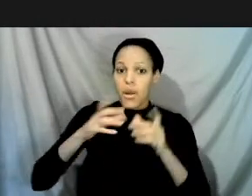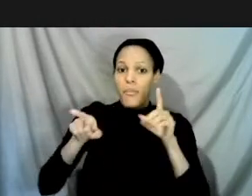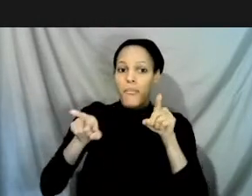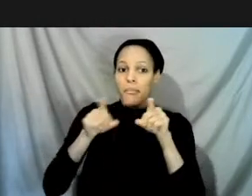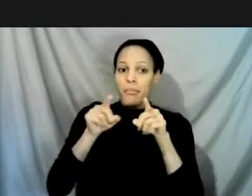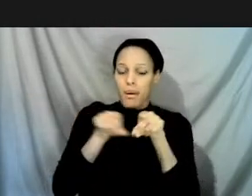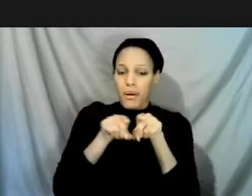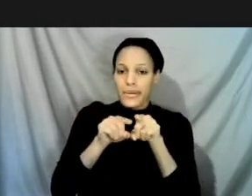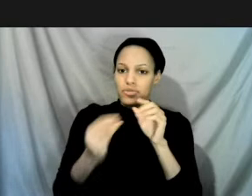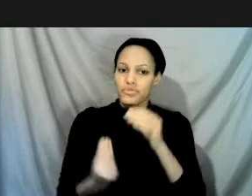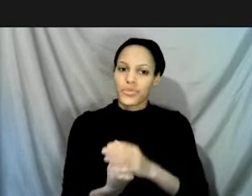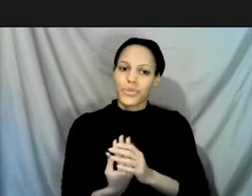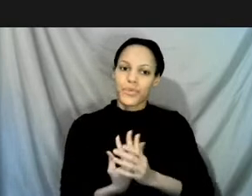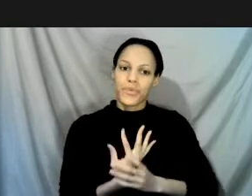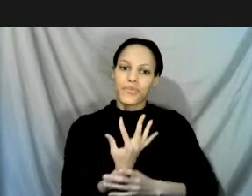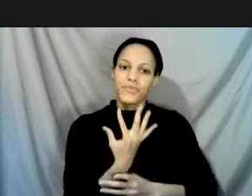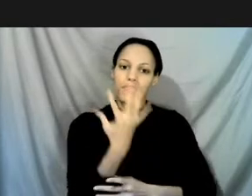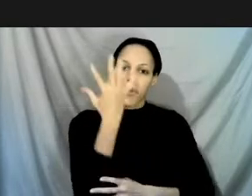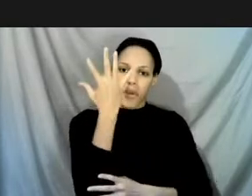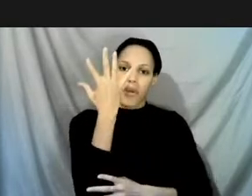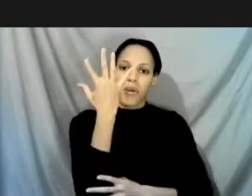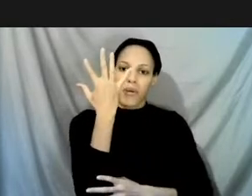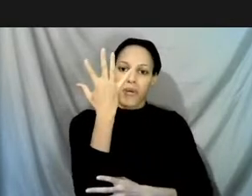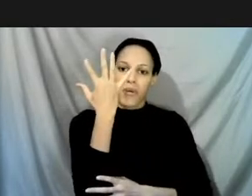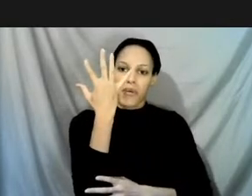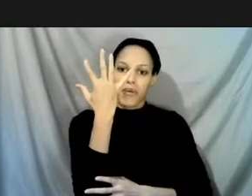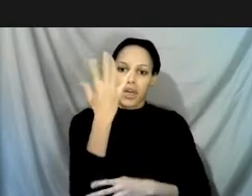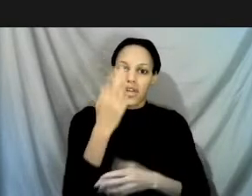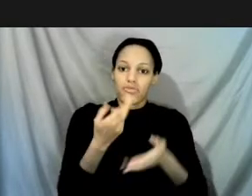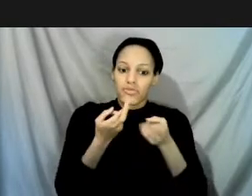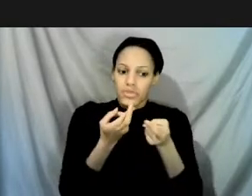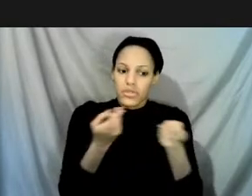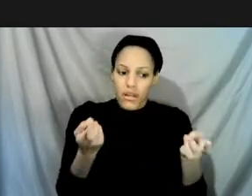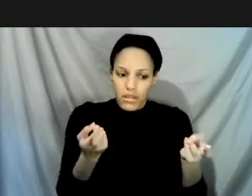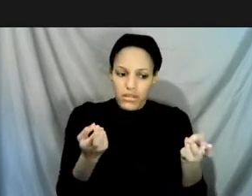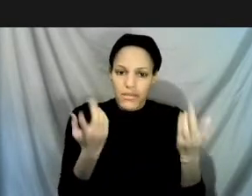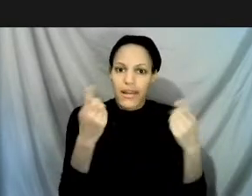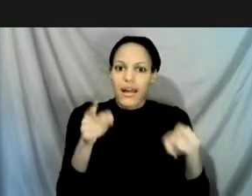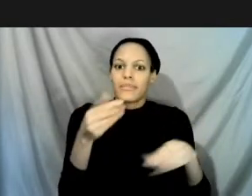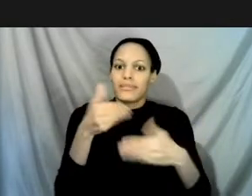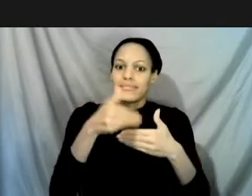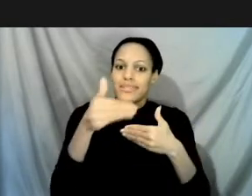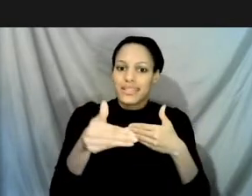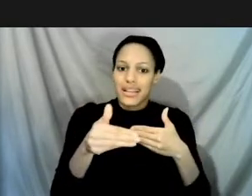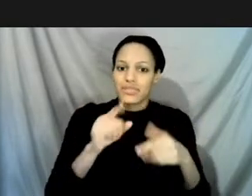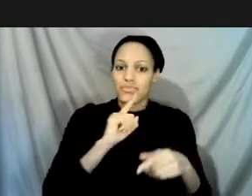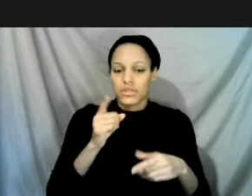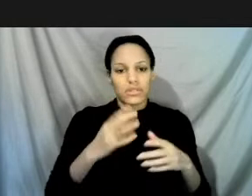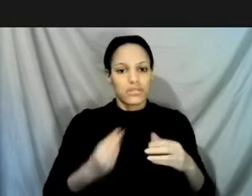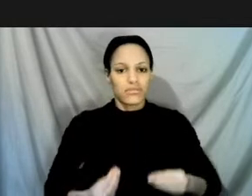other incredible things to happen. Whenever I step into a classroom,